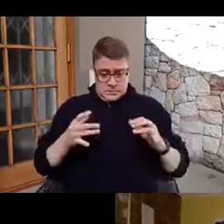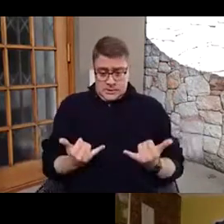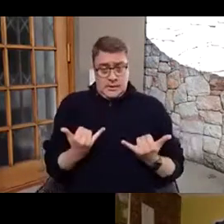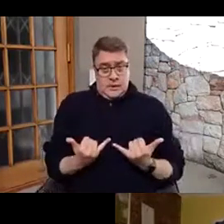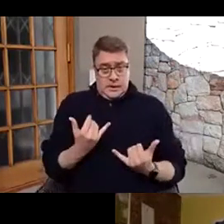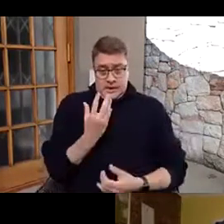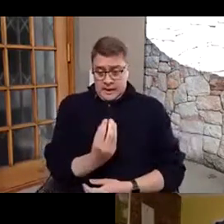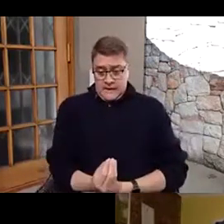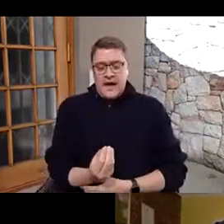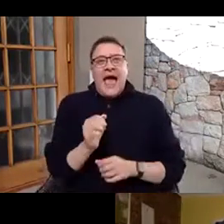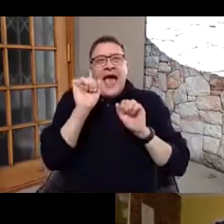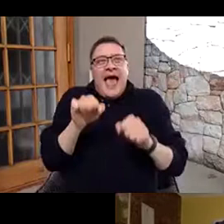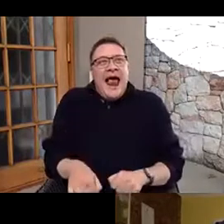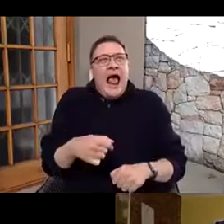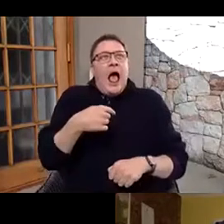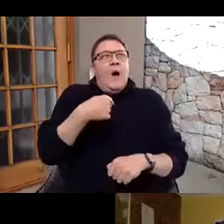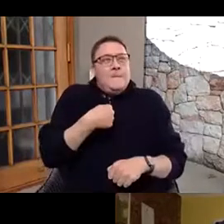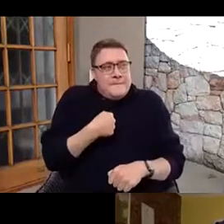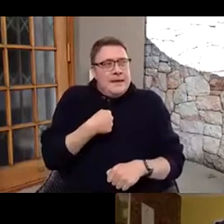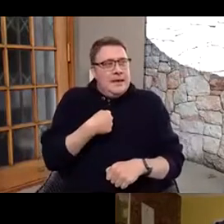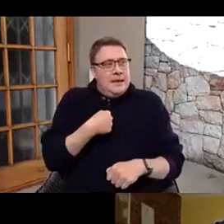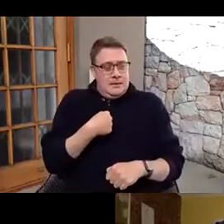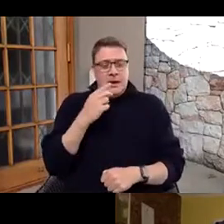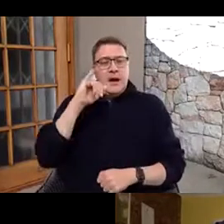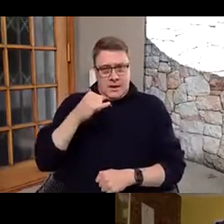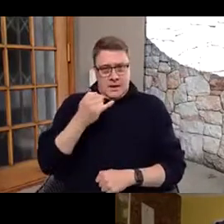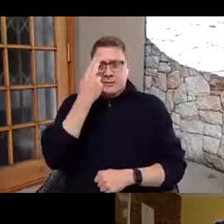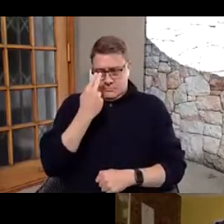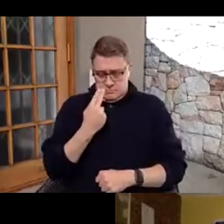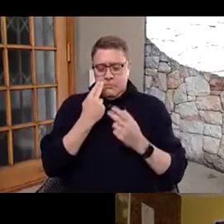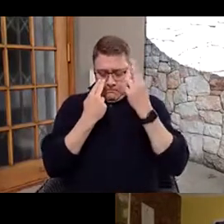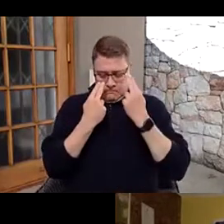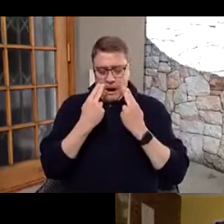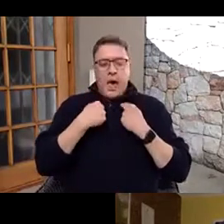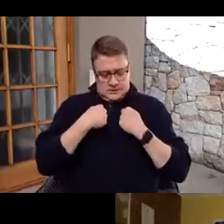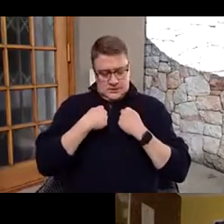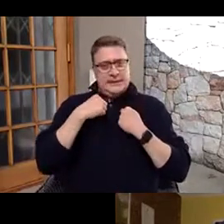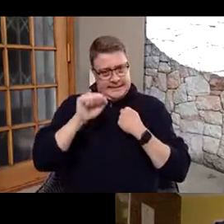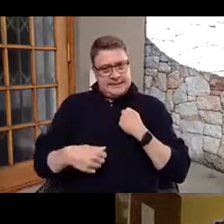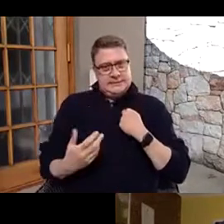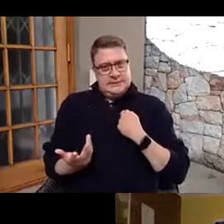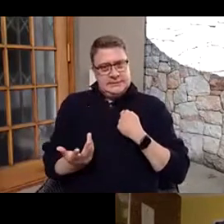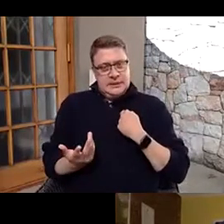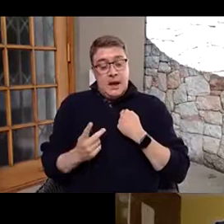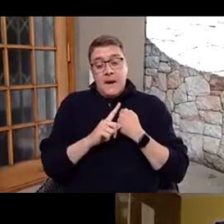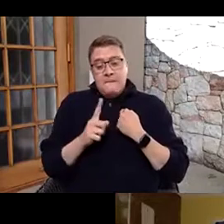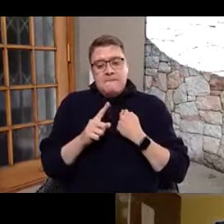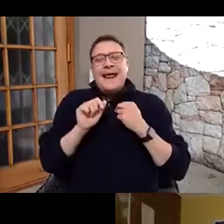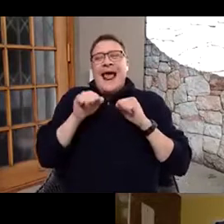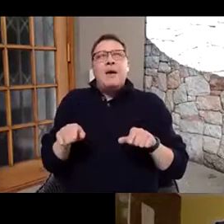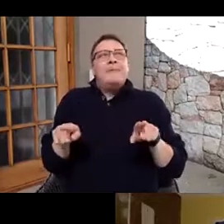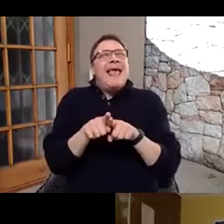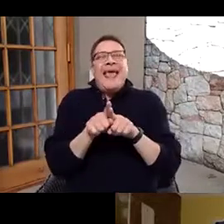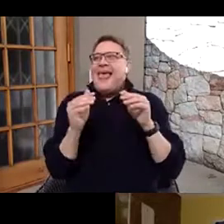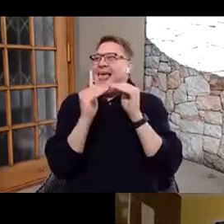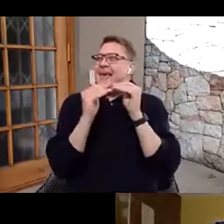to be blind, as I should be, and allows me to do what any other person would be able to